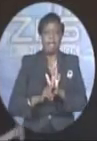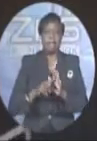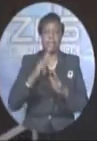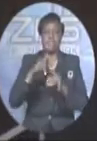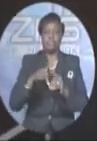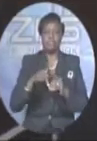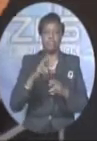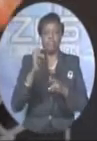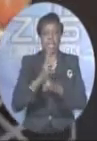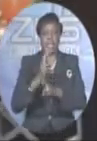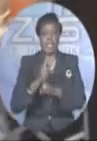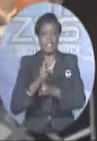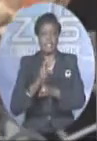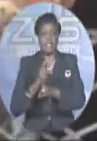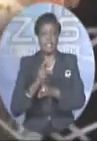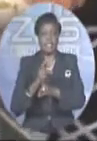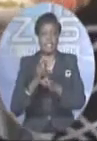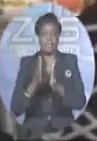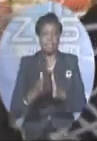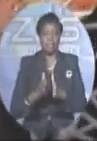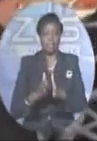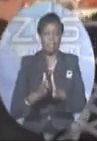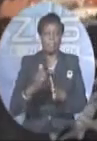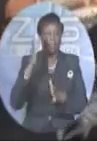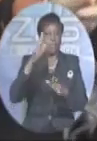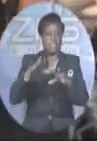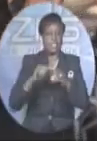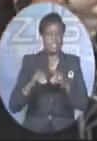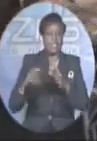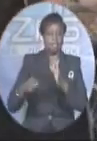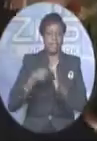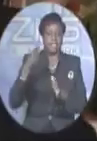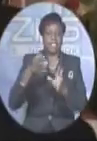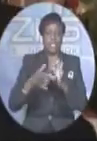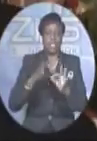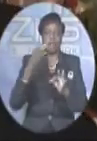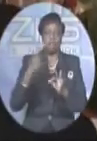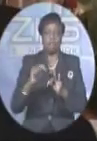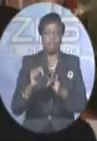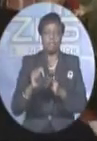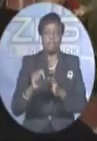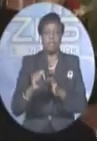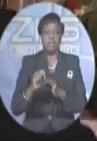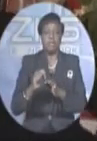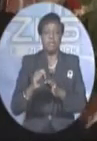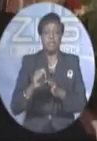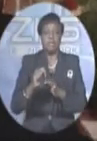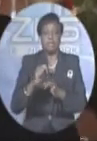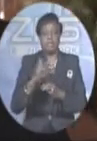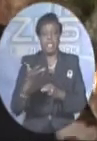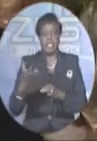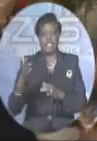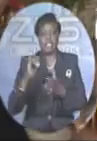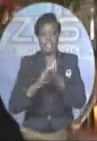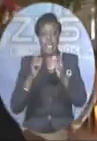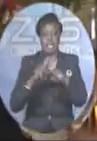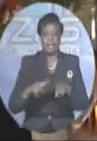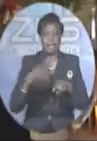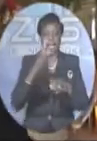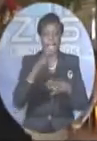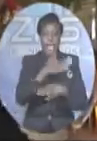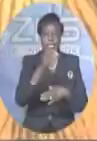Bahamas, will take advantage of the information disseminated at the conference and share it with the technologically driven public.